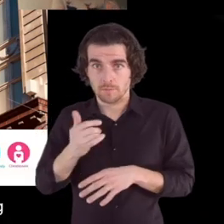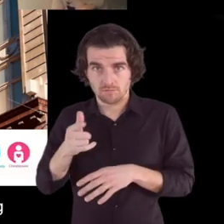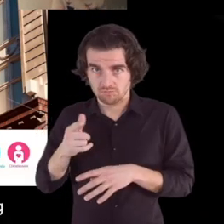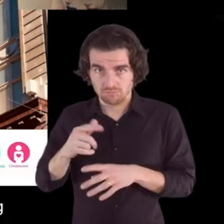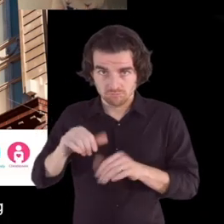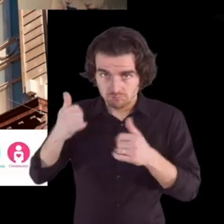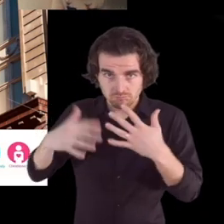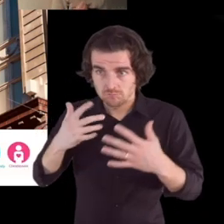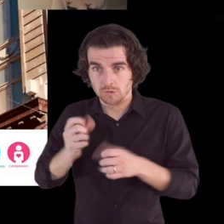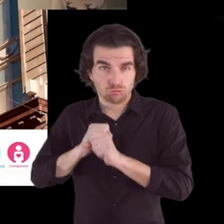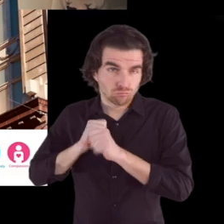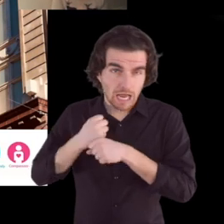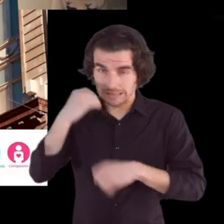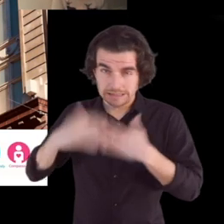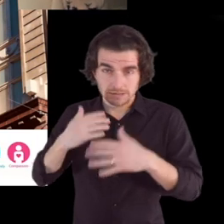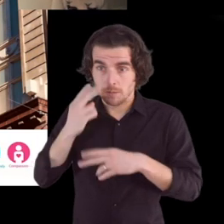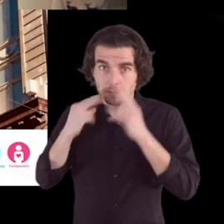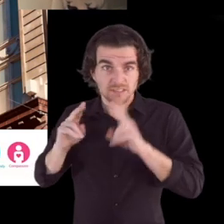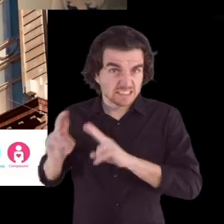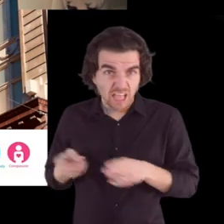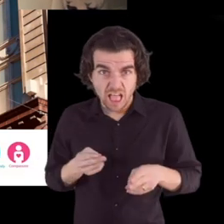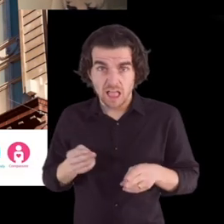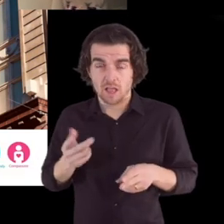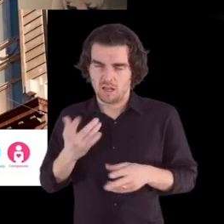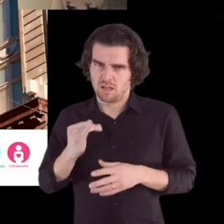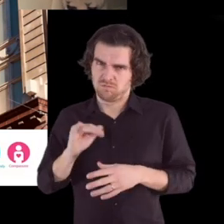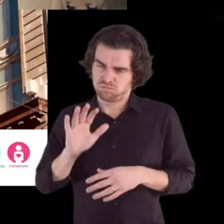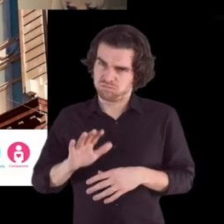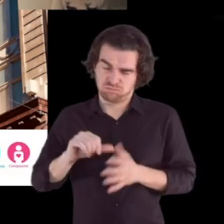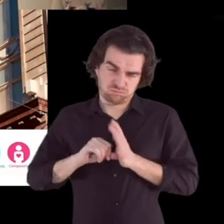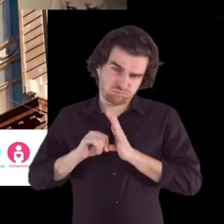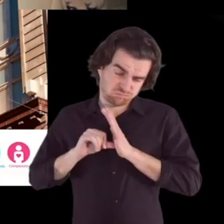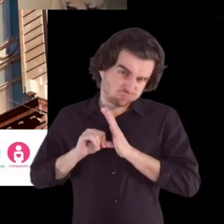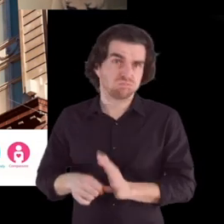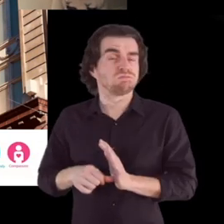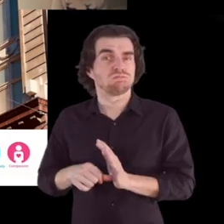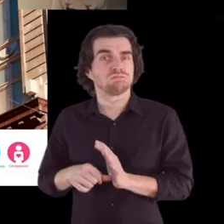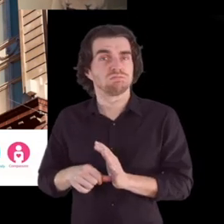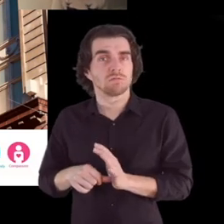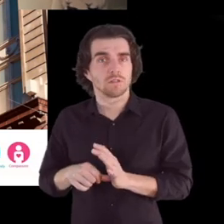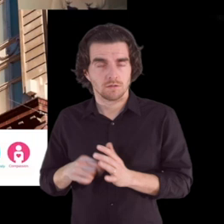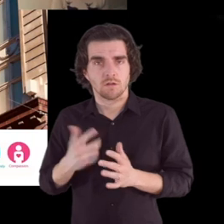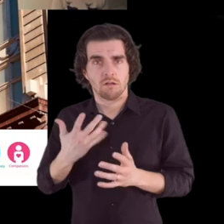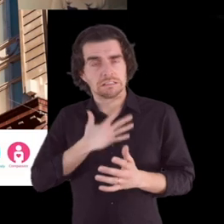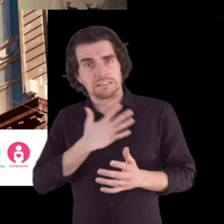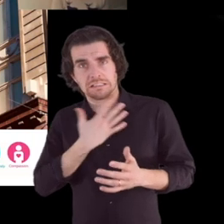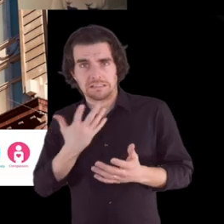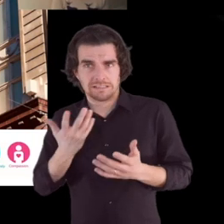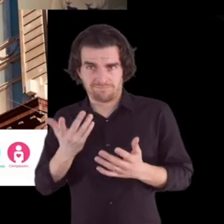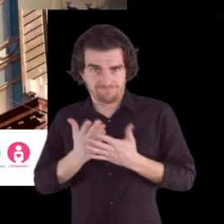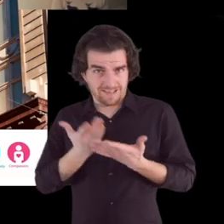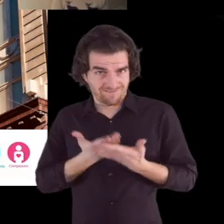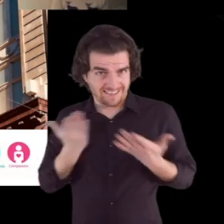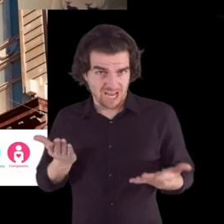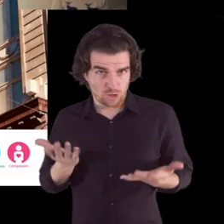weren't used to working in those highly stressful situations where people died. Very, very, very difficult time. A lot of concern, I